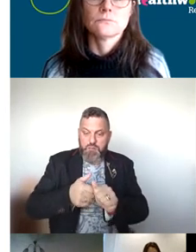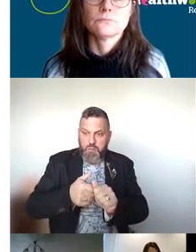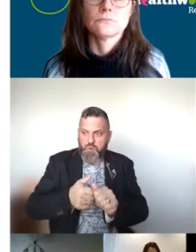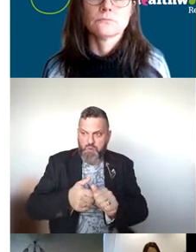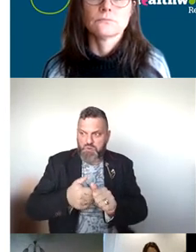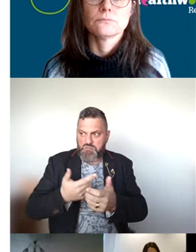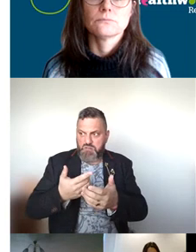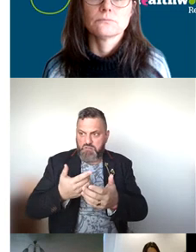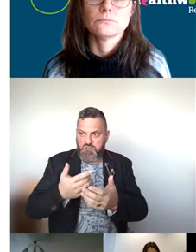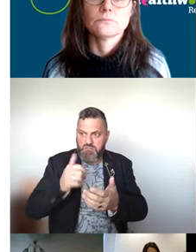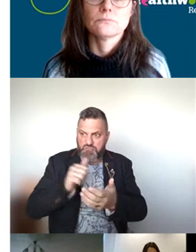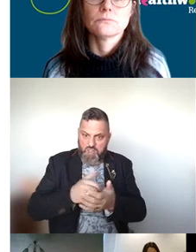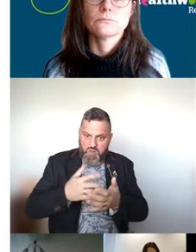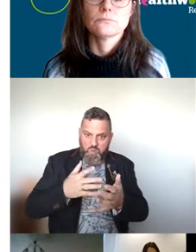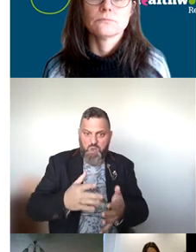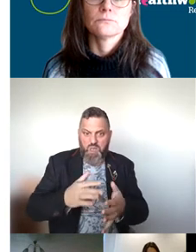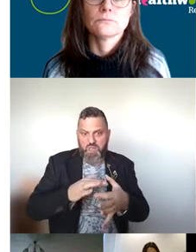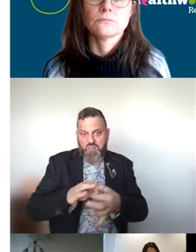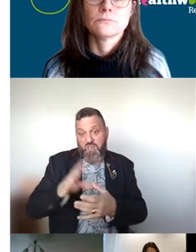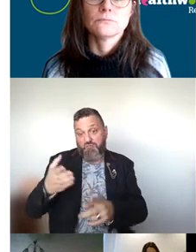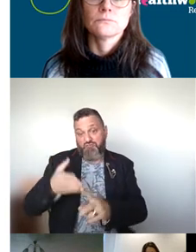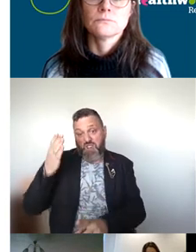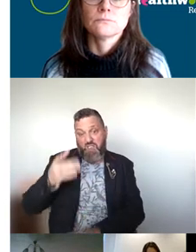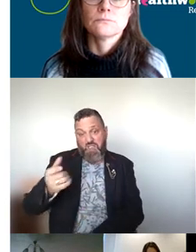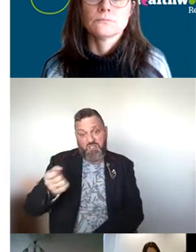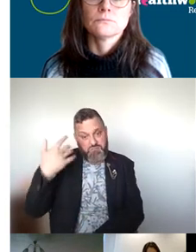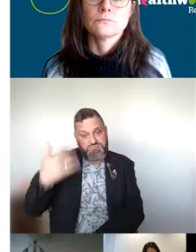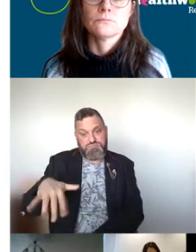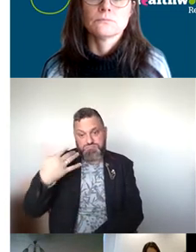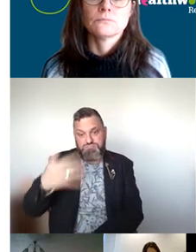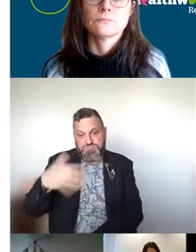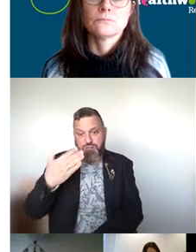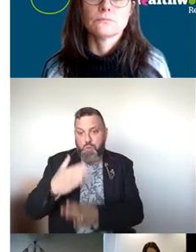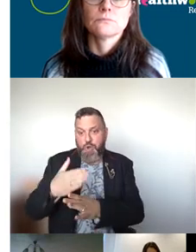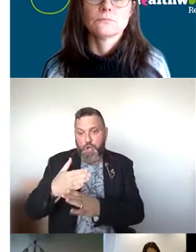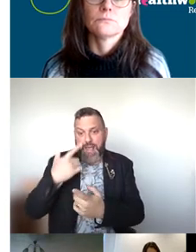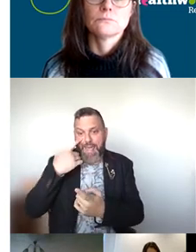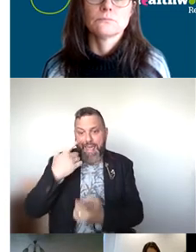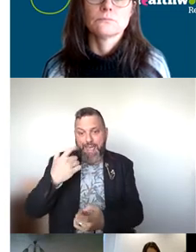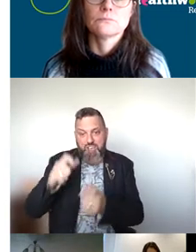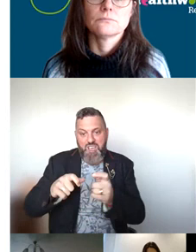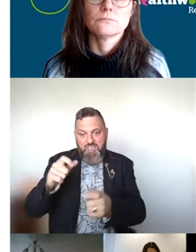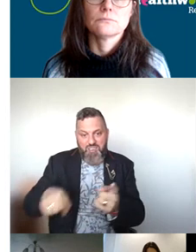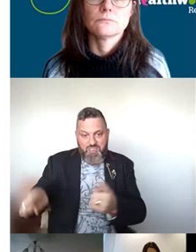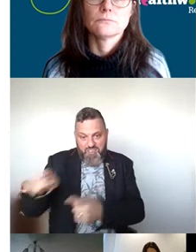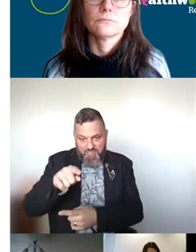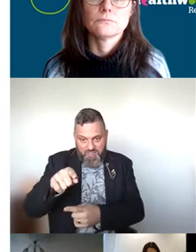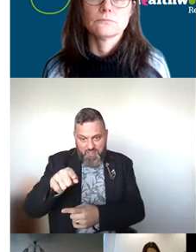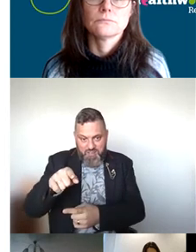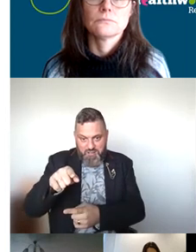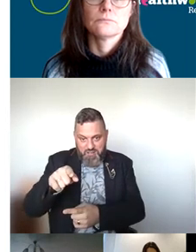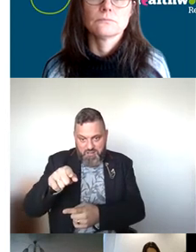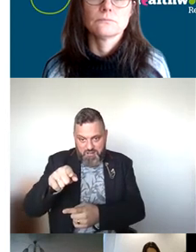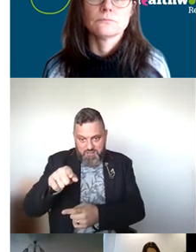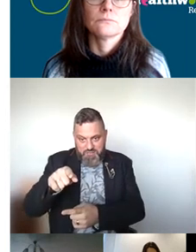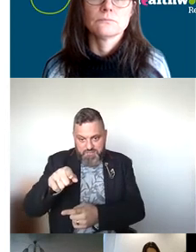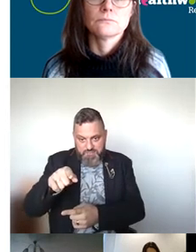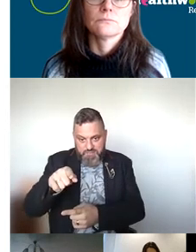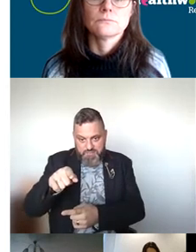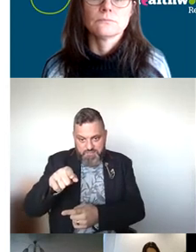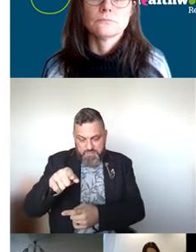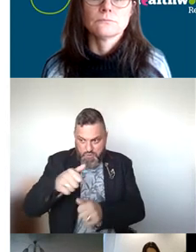way. And then there's recognizing the important work that our carers do and trying to find ways to support